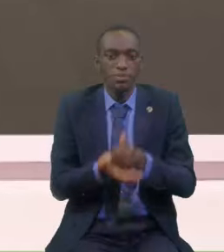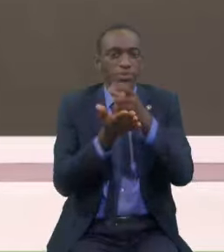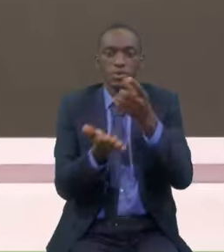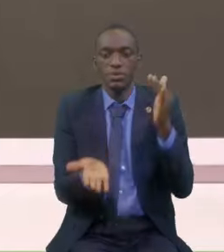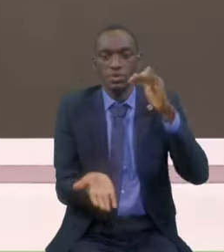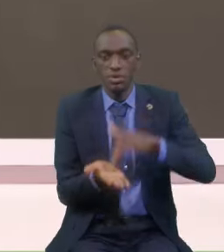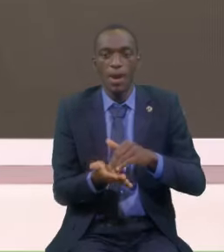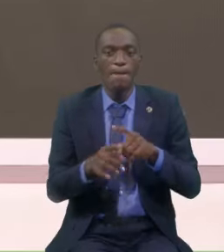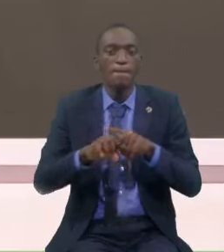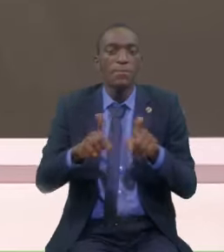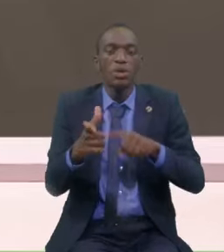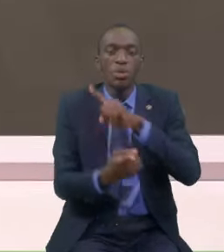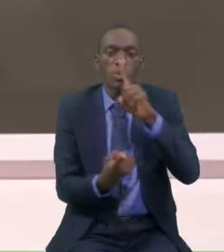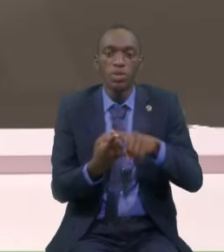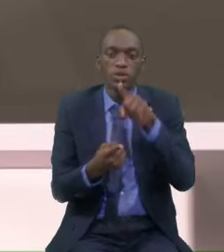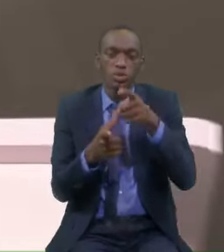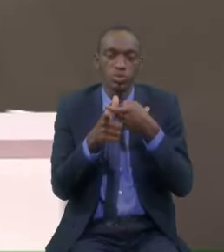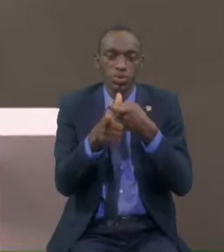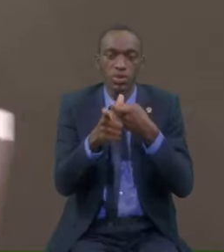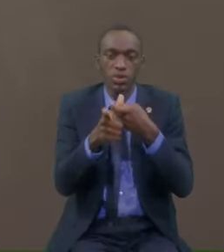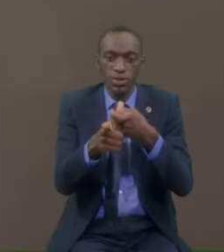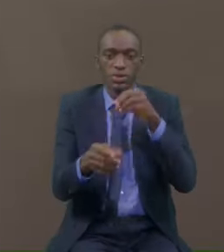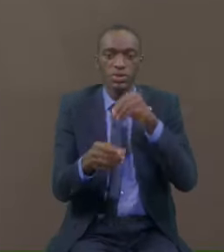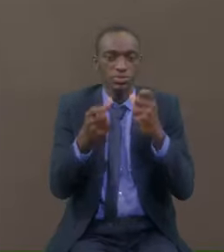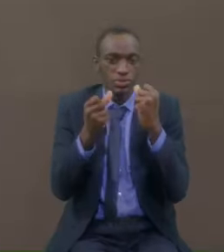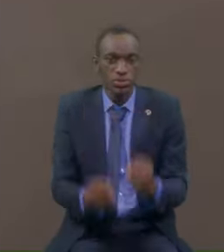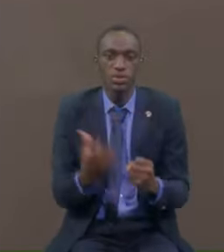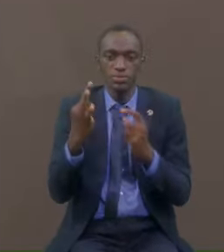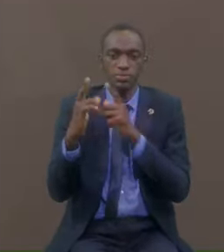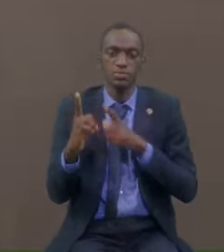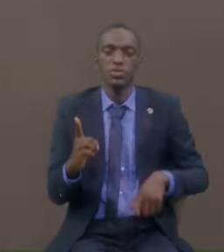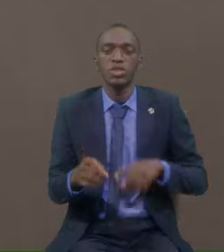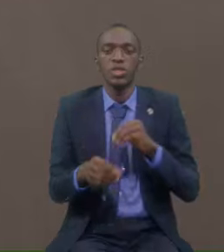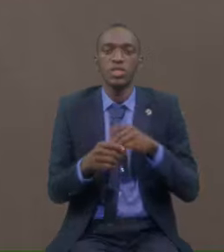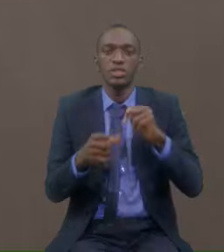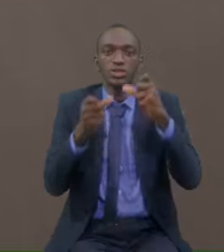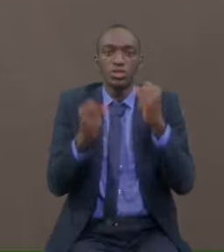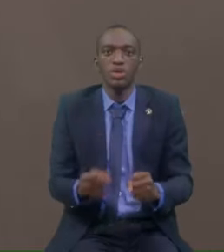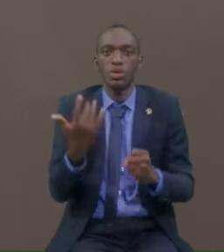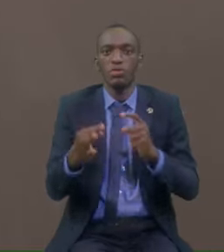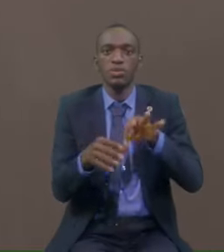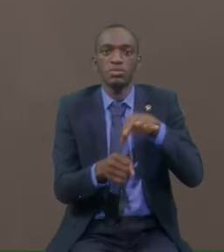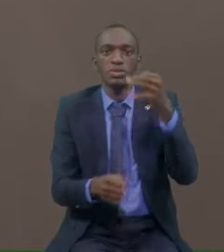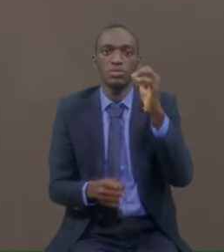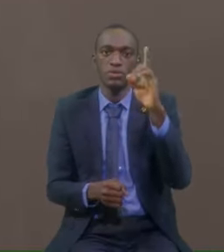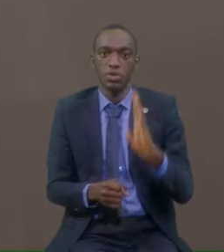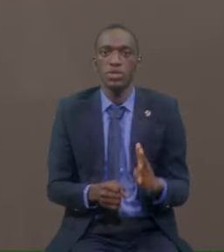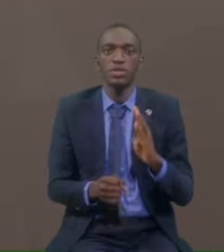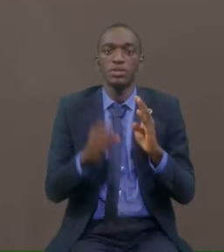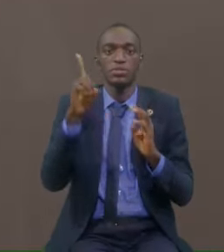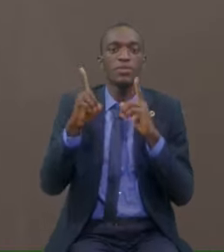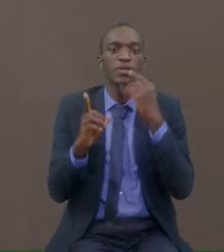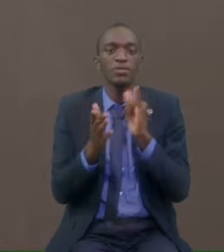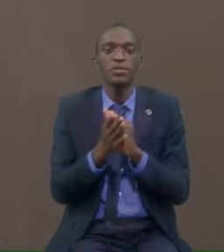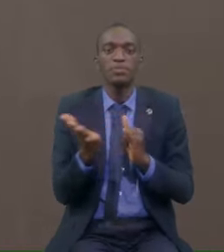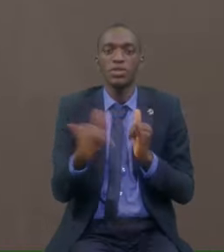in the strength of the Lord, in the strength of the Spirit of God, it says they will run and not